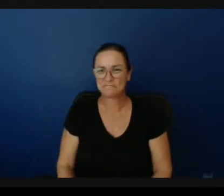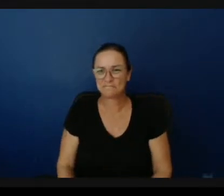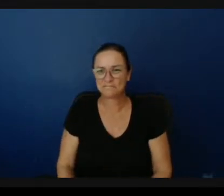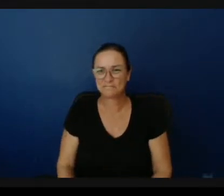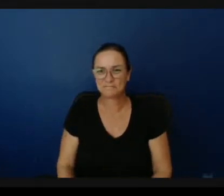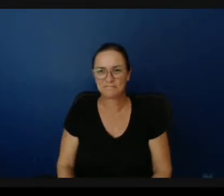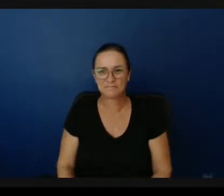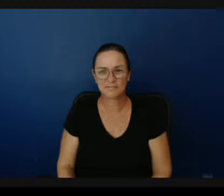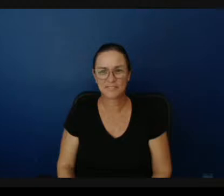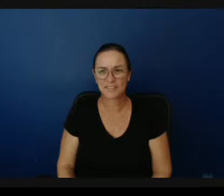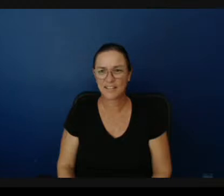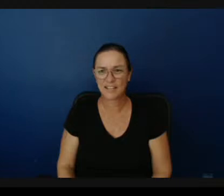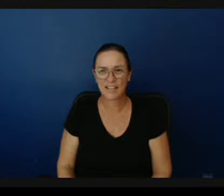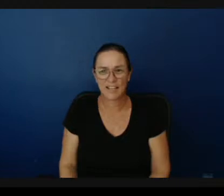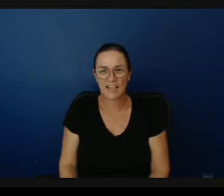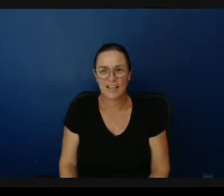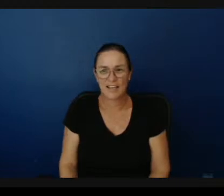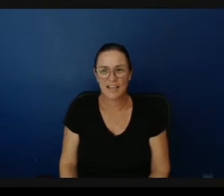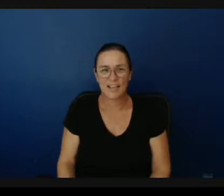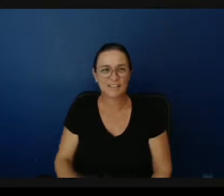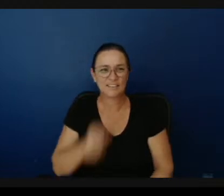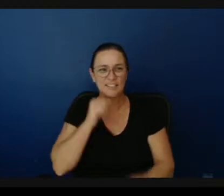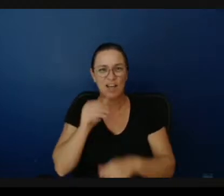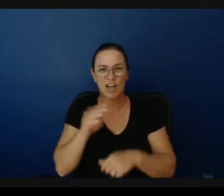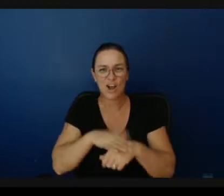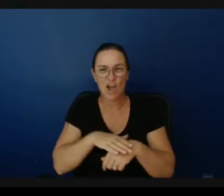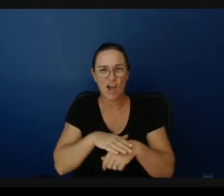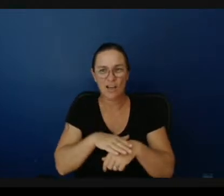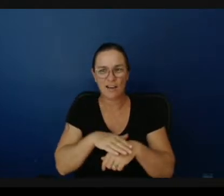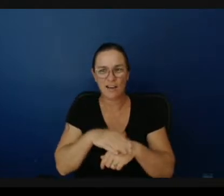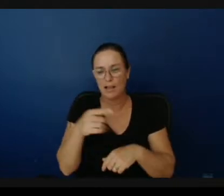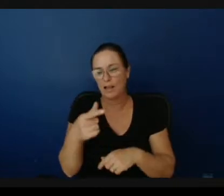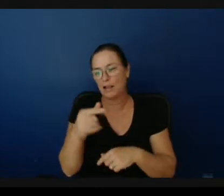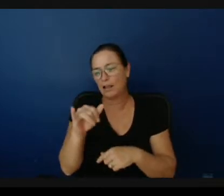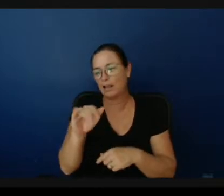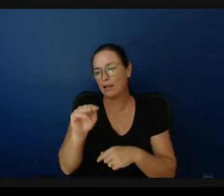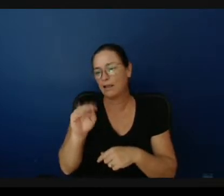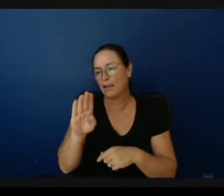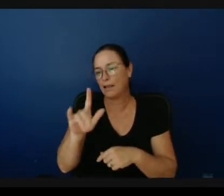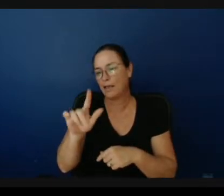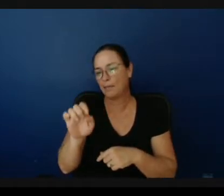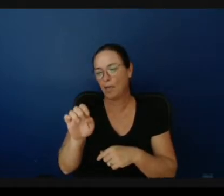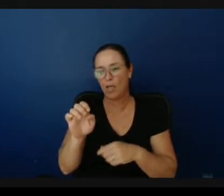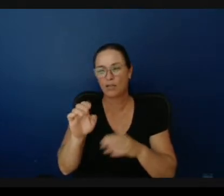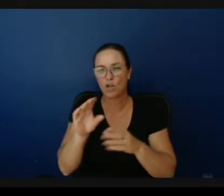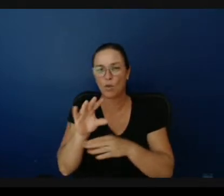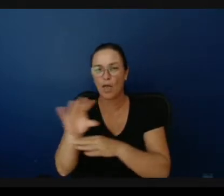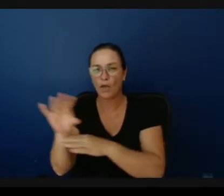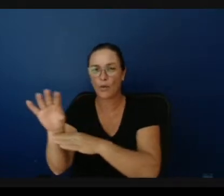on a gimbal. It's not on a motorized gimbal. They're holding a camera and doing this.